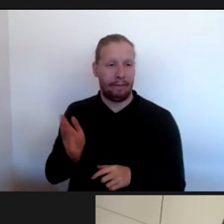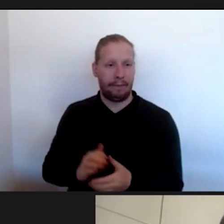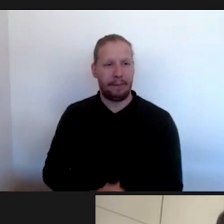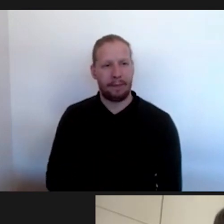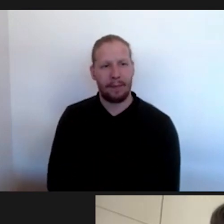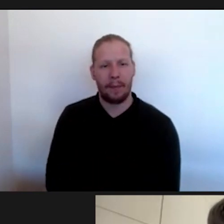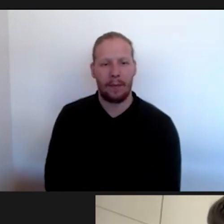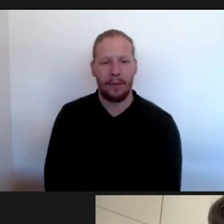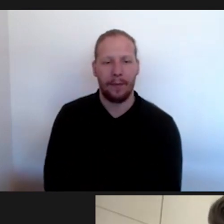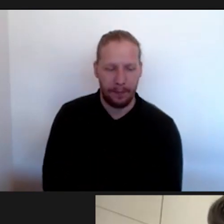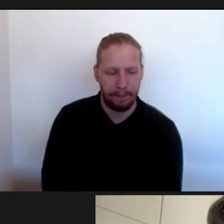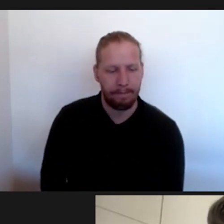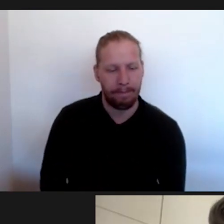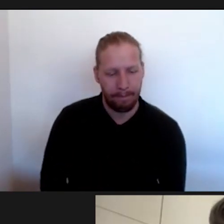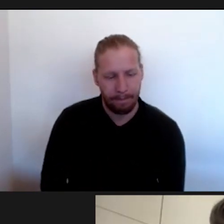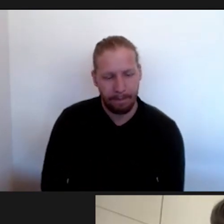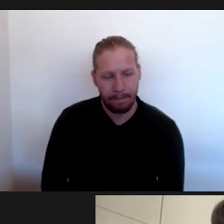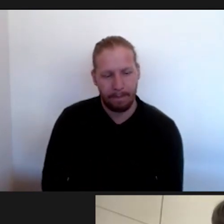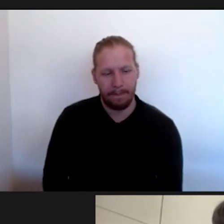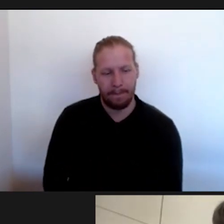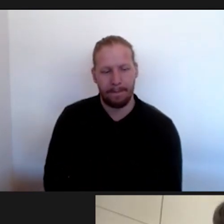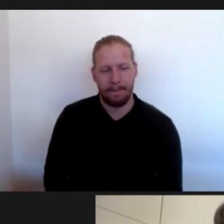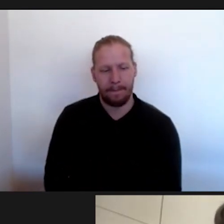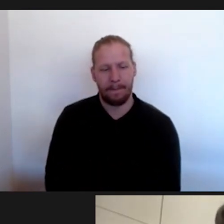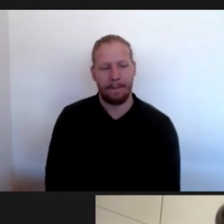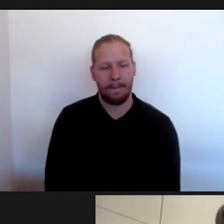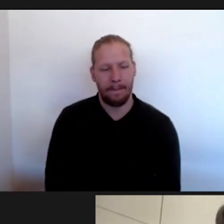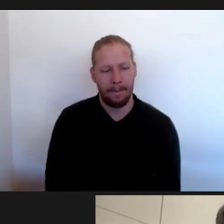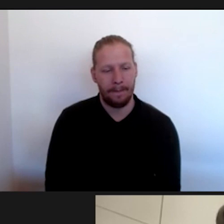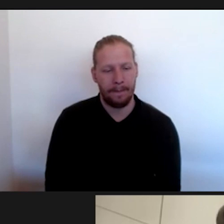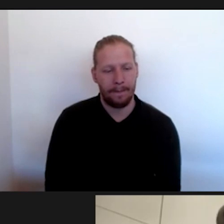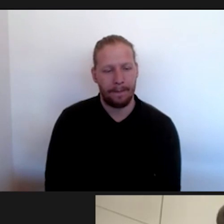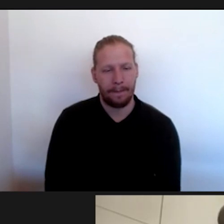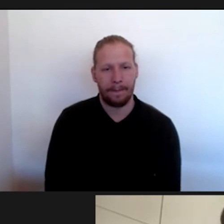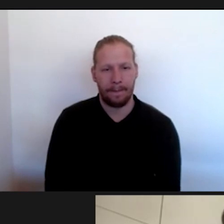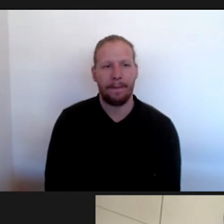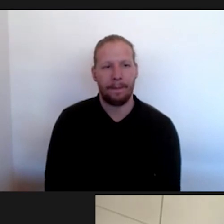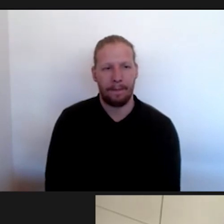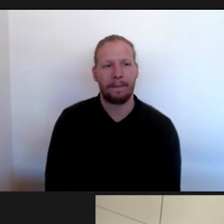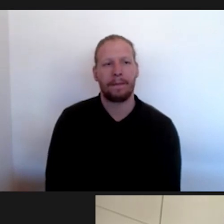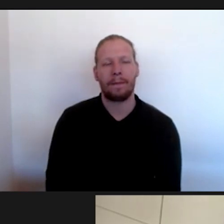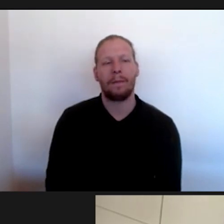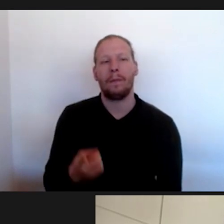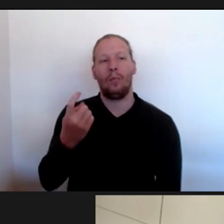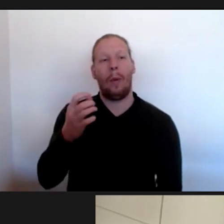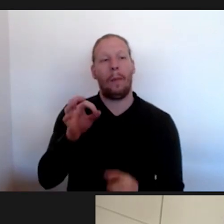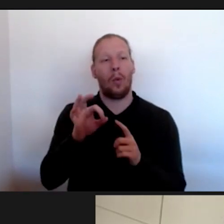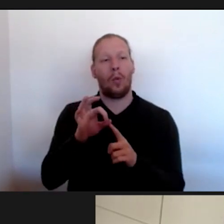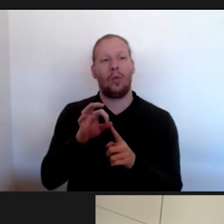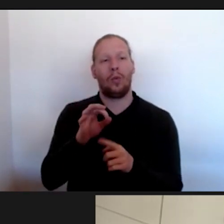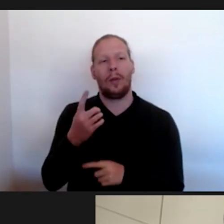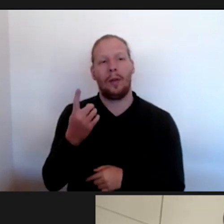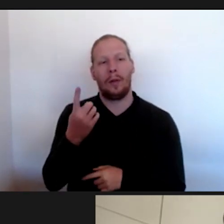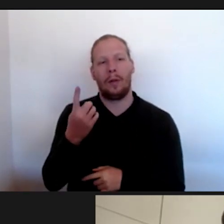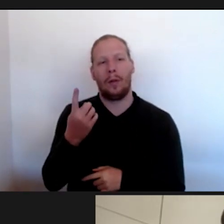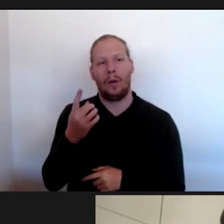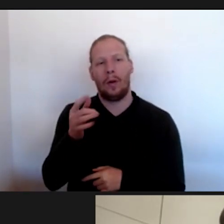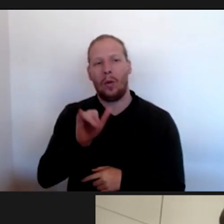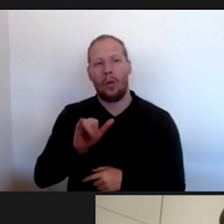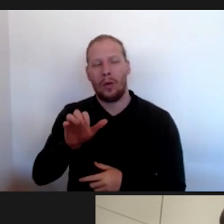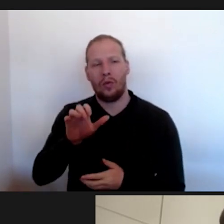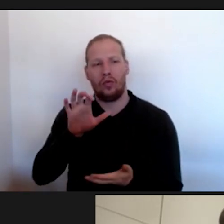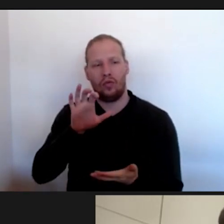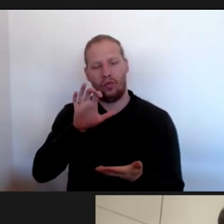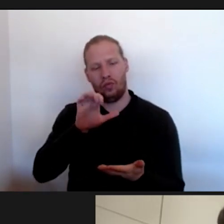There's another question. Let me find that. Okay. So one question is, another question. What does the right appropriate